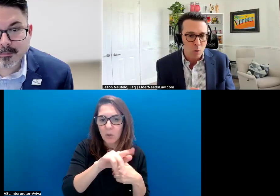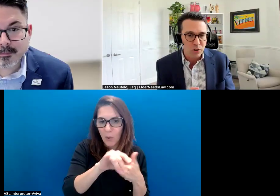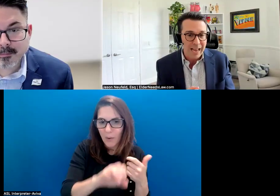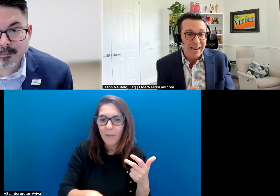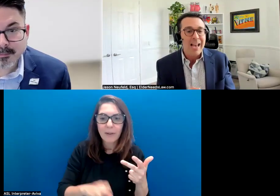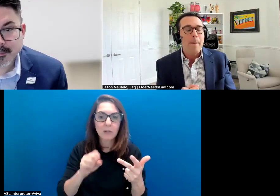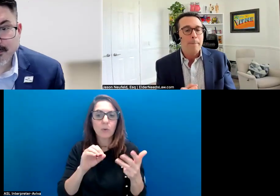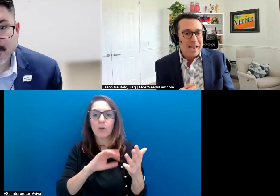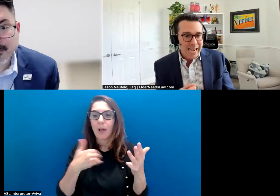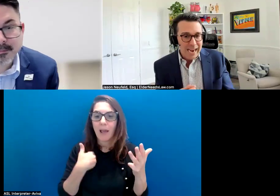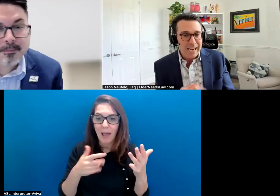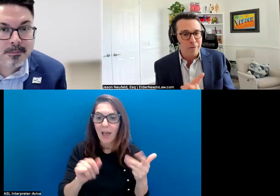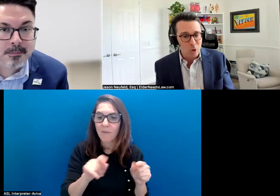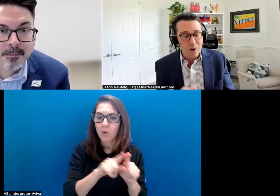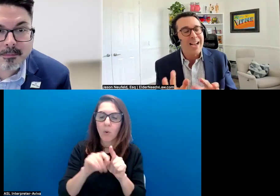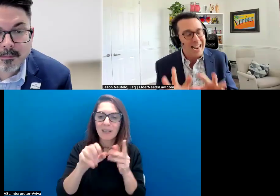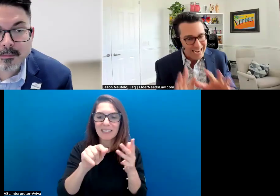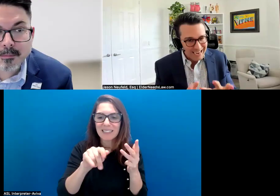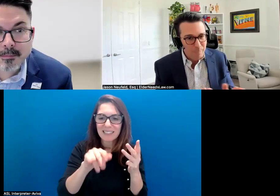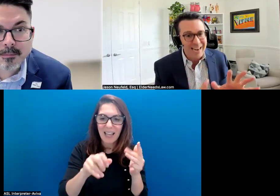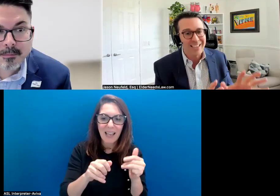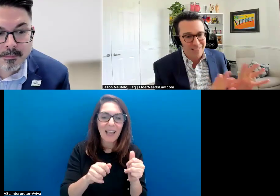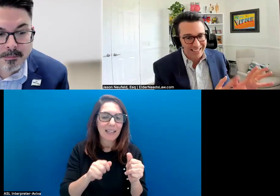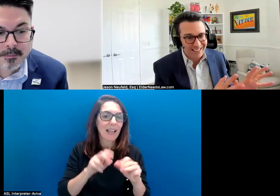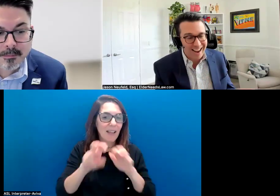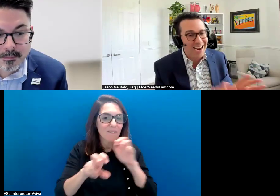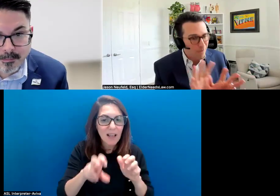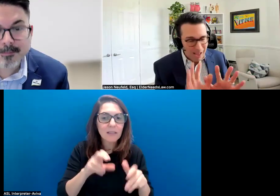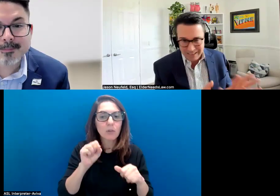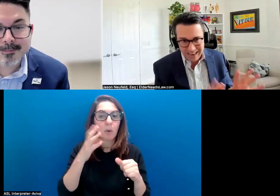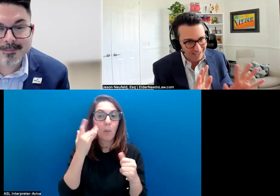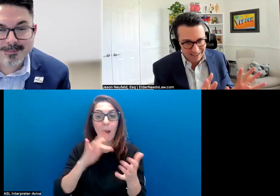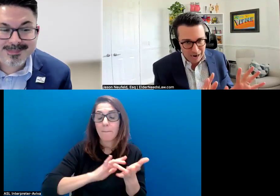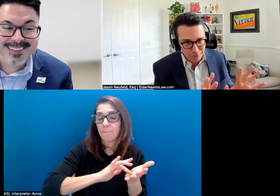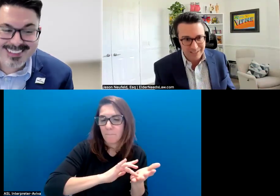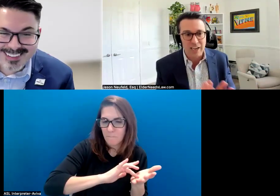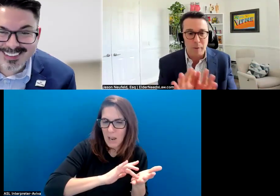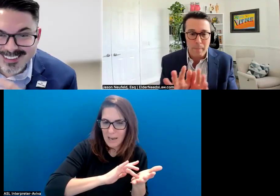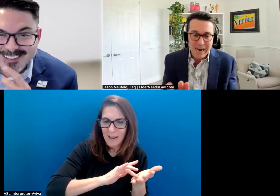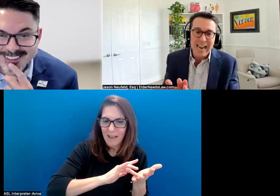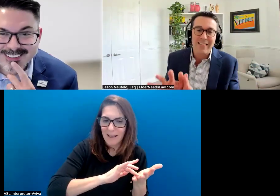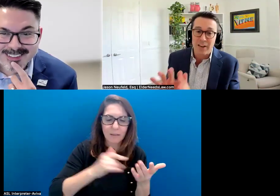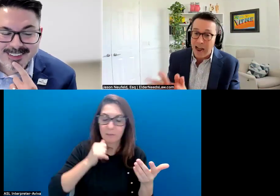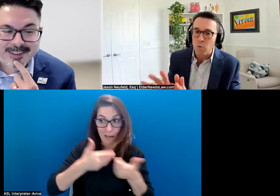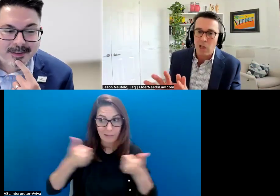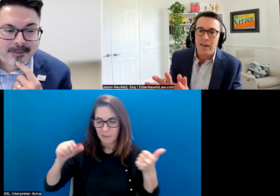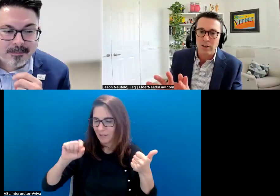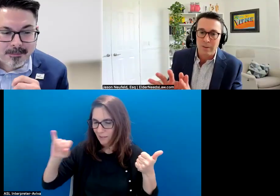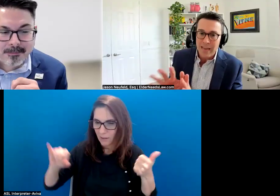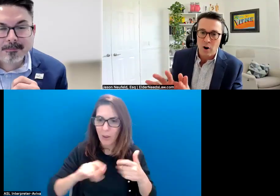owning a homestead, Medicaid in Florida, again, independent of SSI, SSI doesn't allow for these things, but Medicaid that's